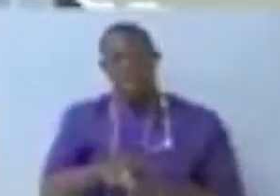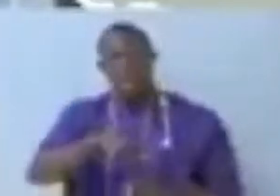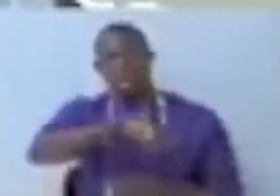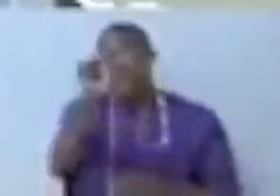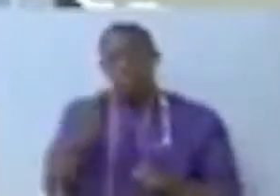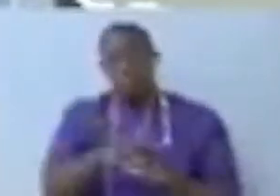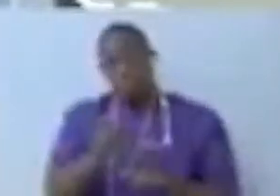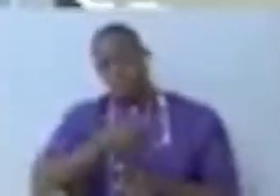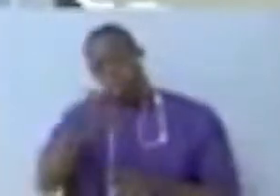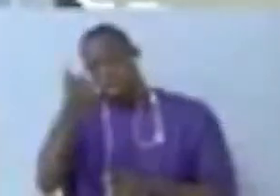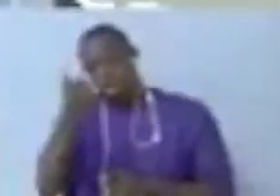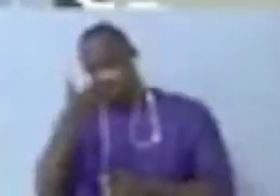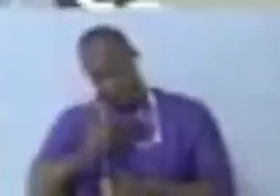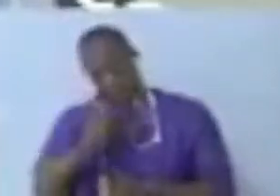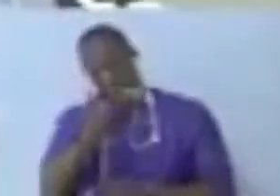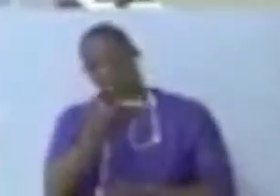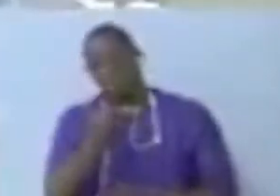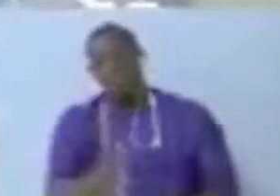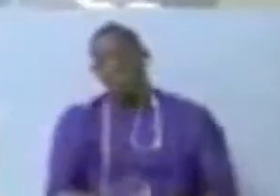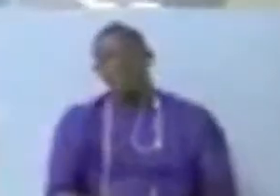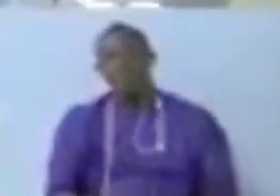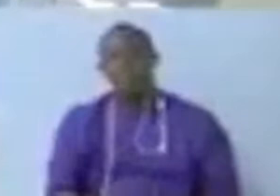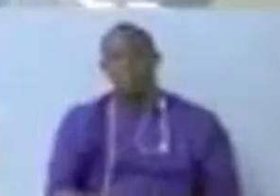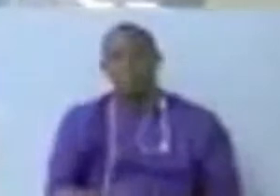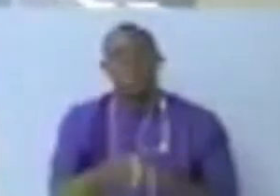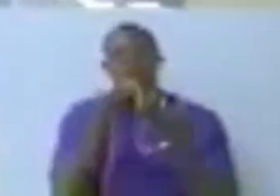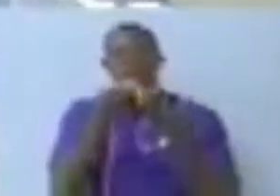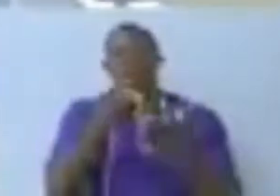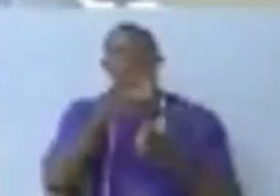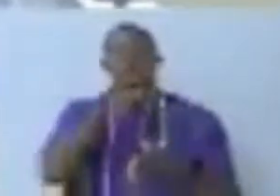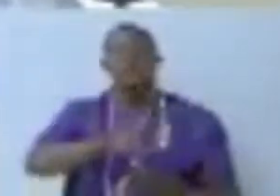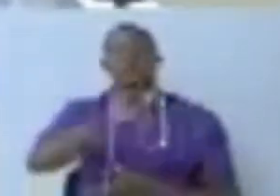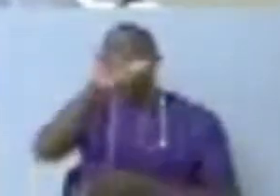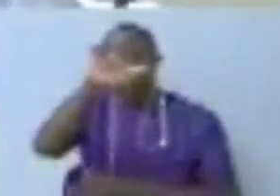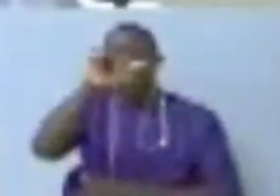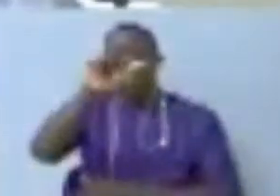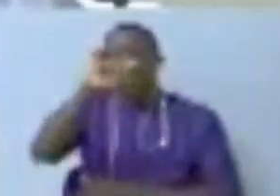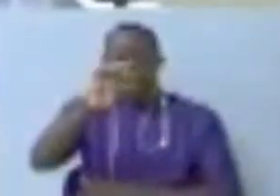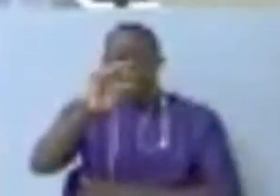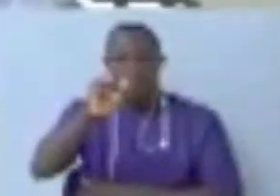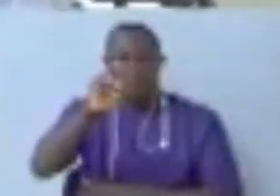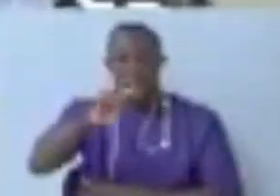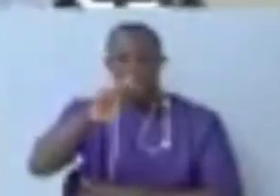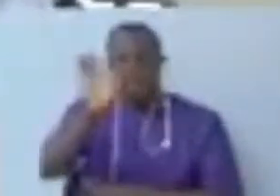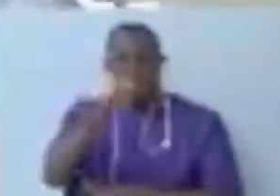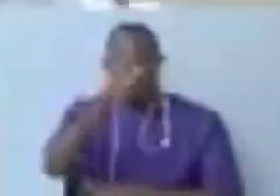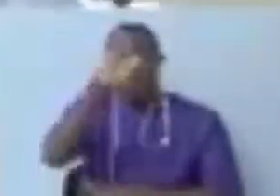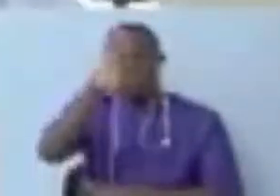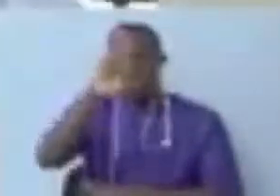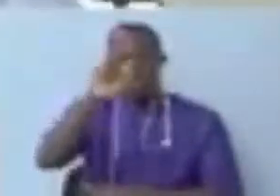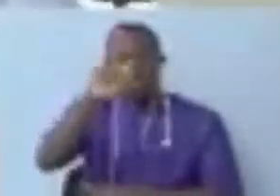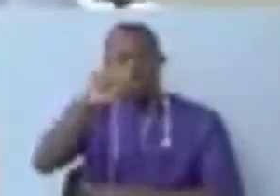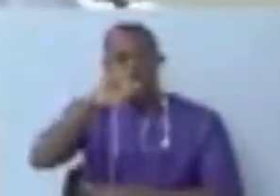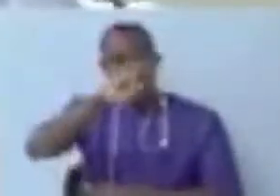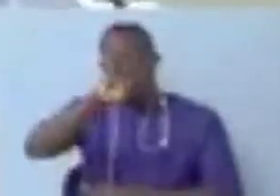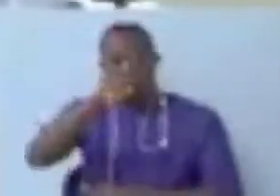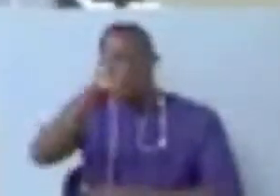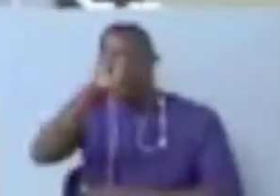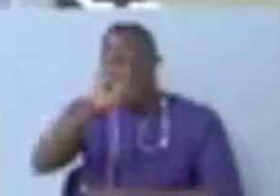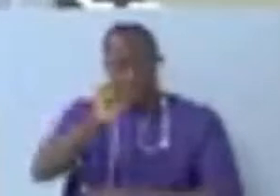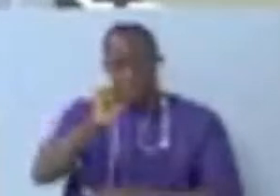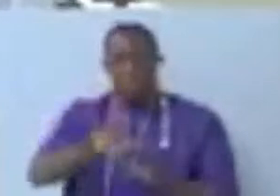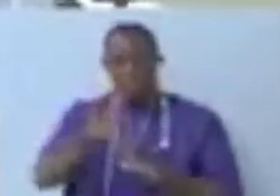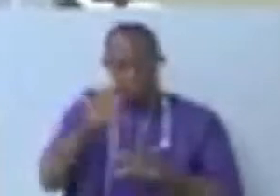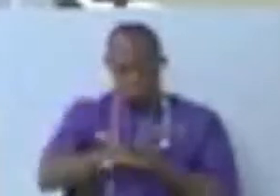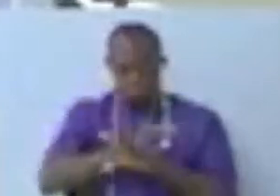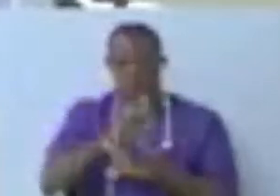here is yet another one. This is Mr. Lamin Babadinding, PIU officer who testified before your honors.